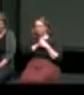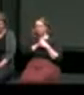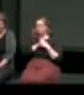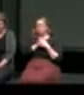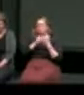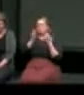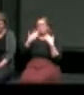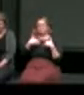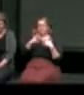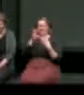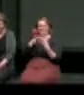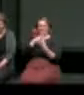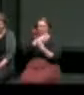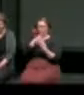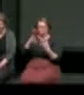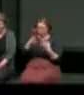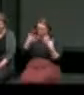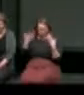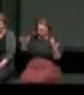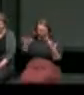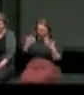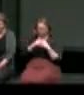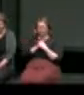All right, schedule. So